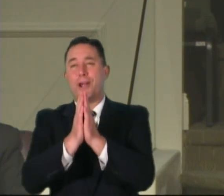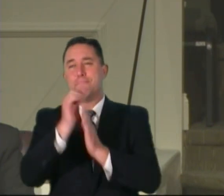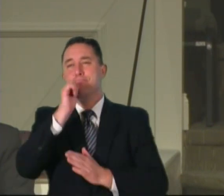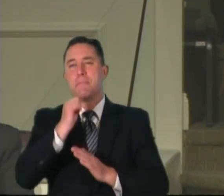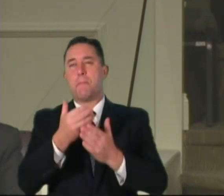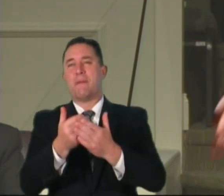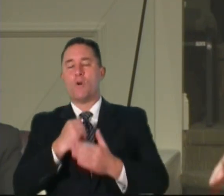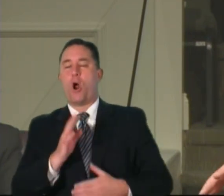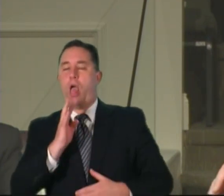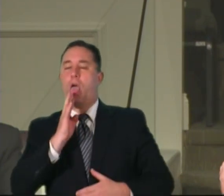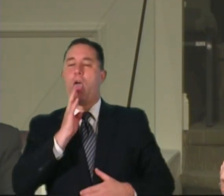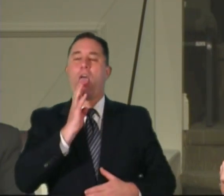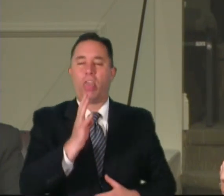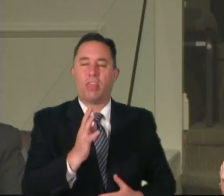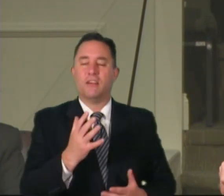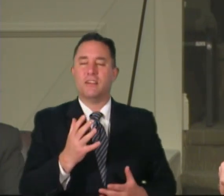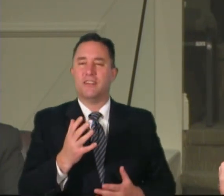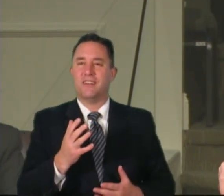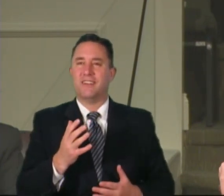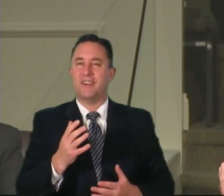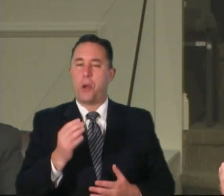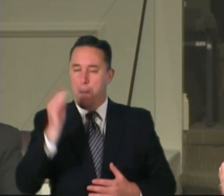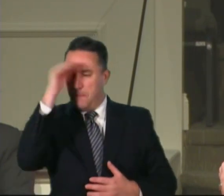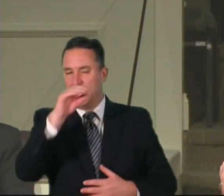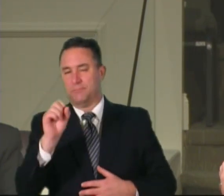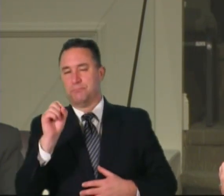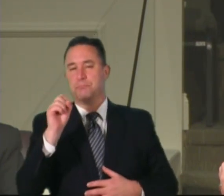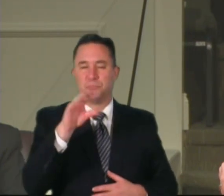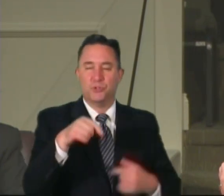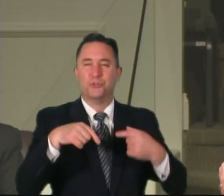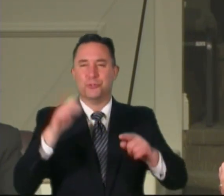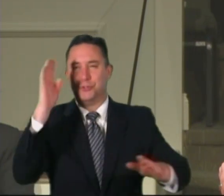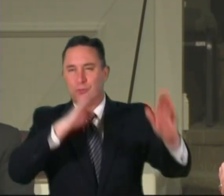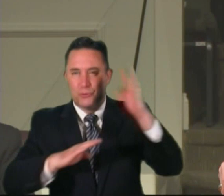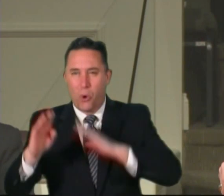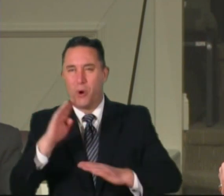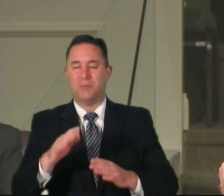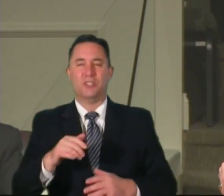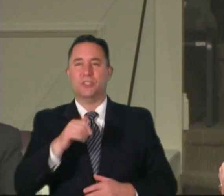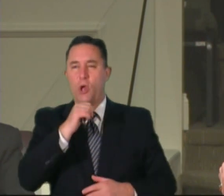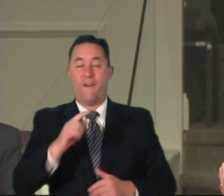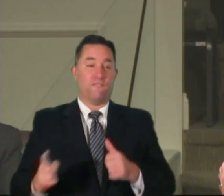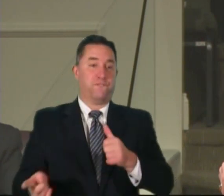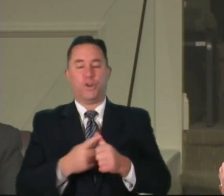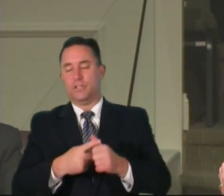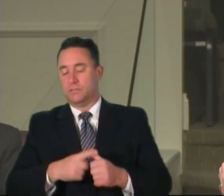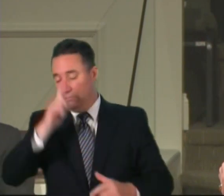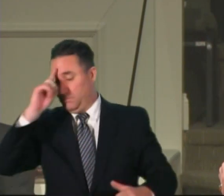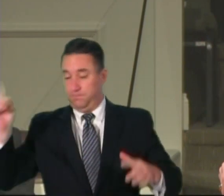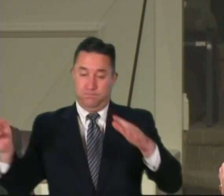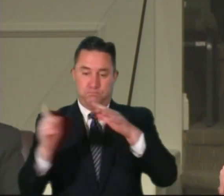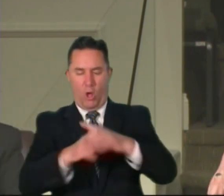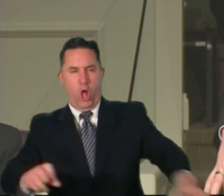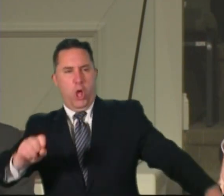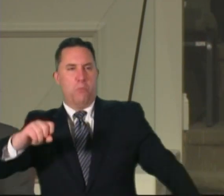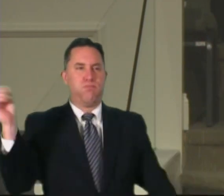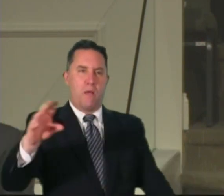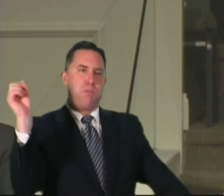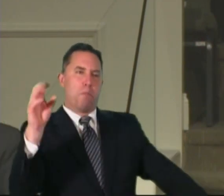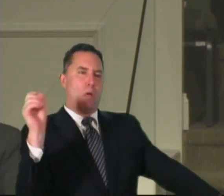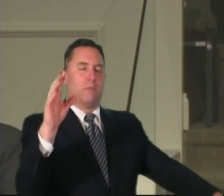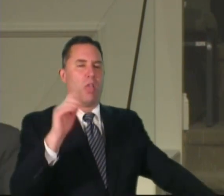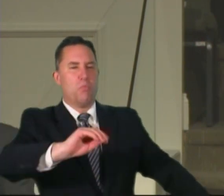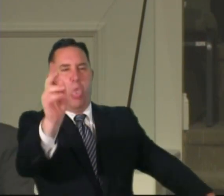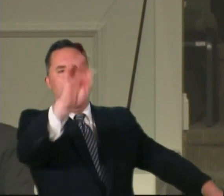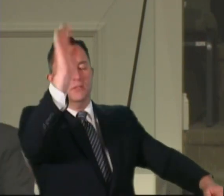before opening our big mouth with our opinion in a storm. Don't just say the first thing that comes to your mind. You might want to